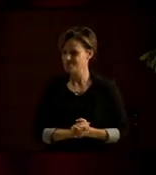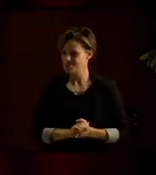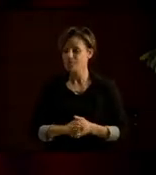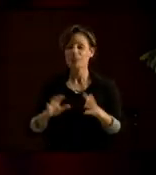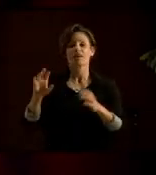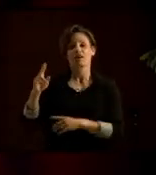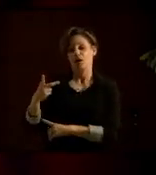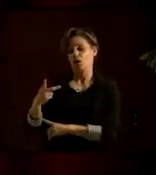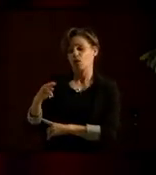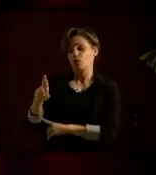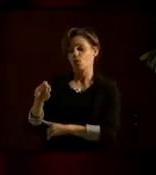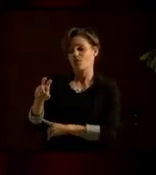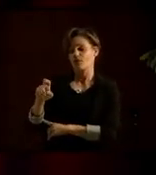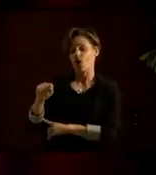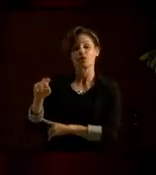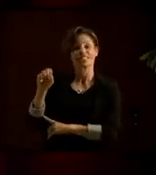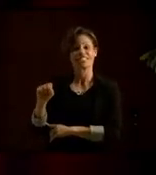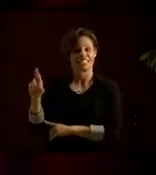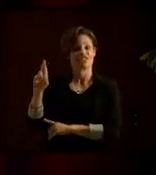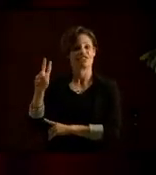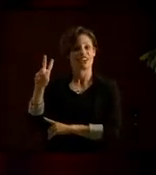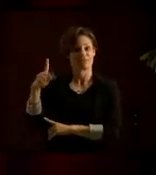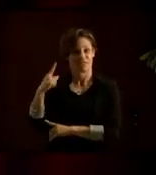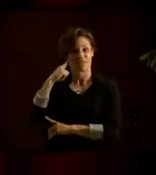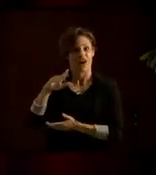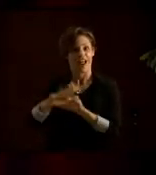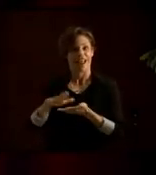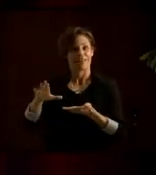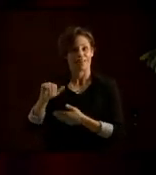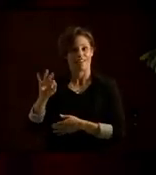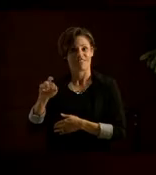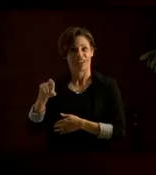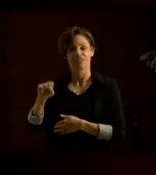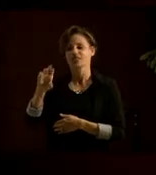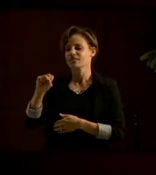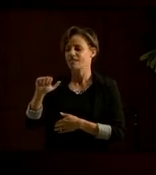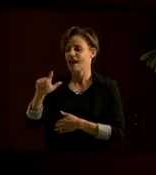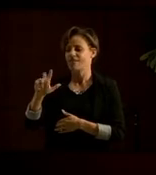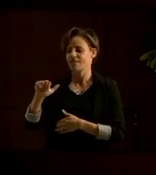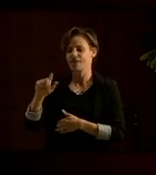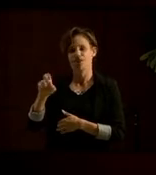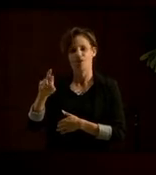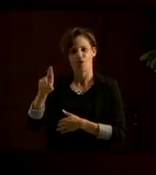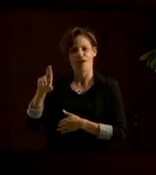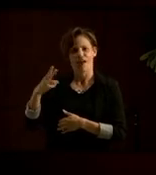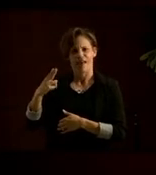We have the Provost and Senior Vice President for Academic Affairs, Salvador Hector Ochoa.